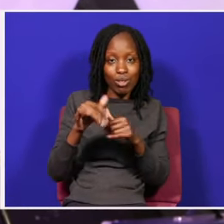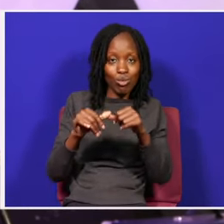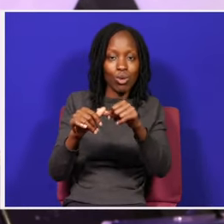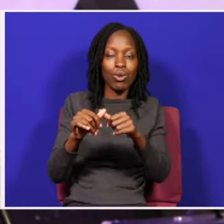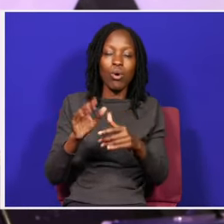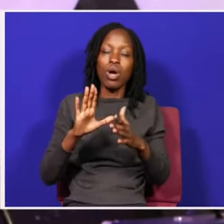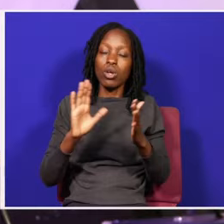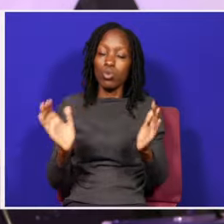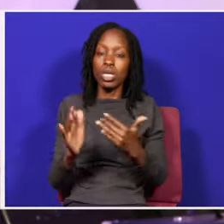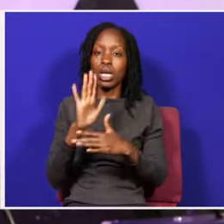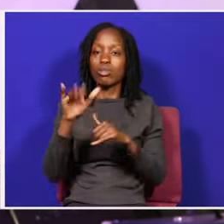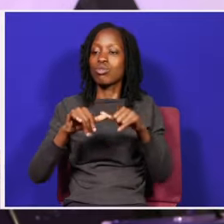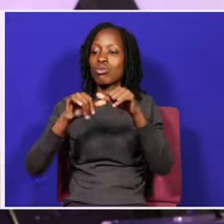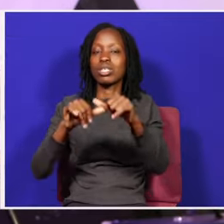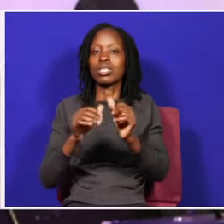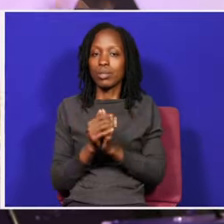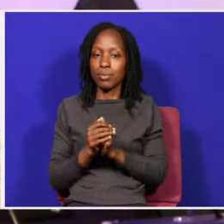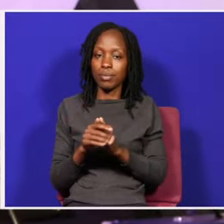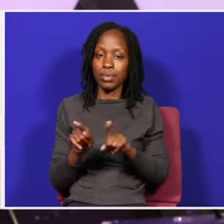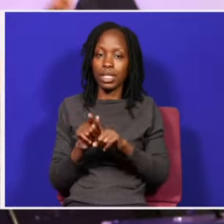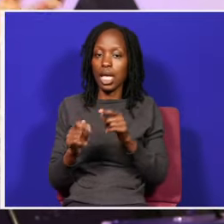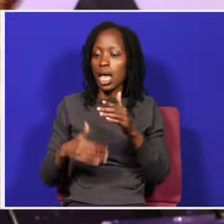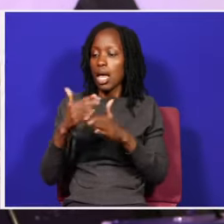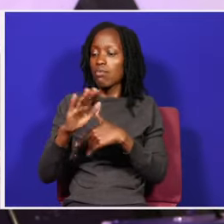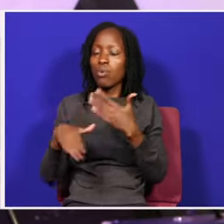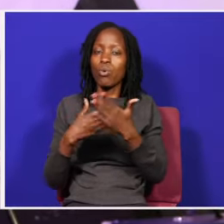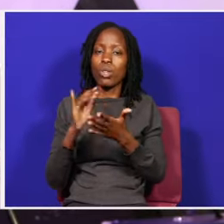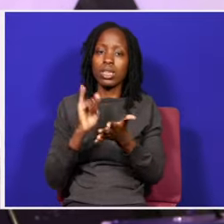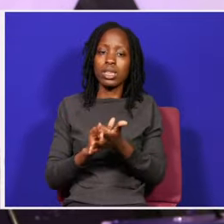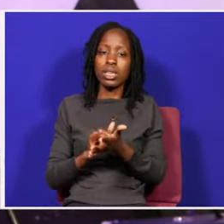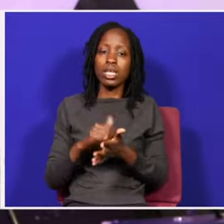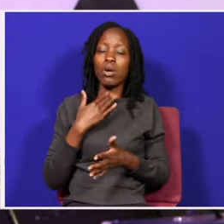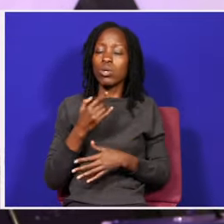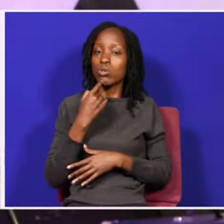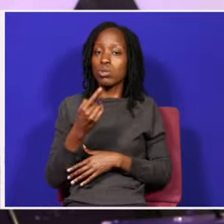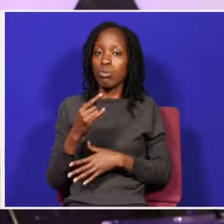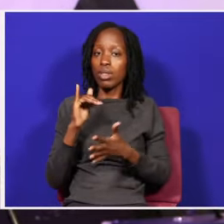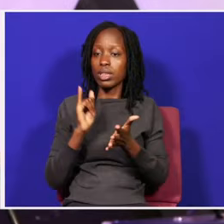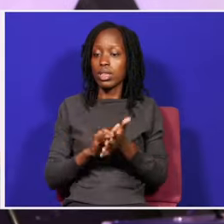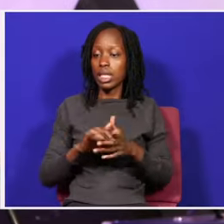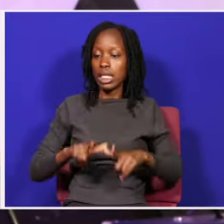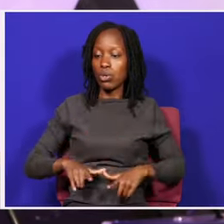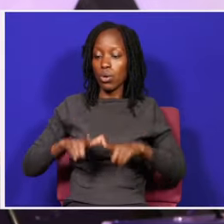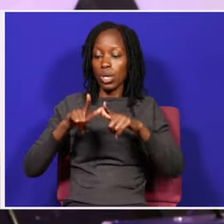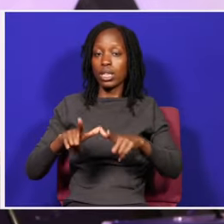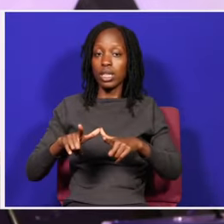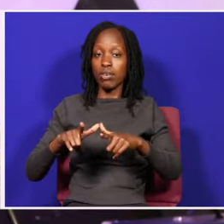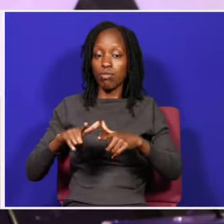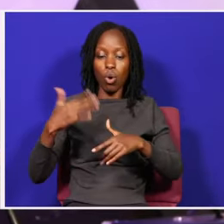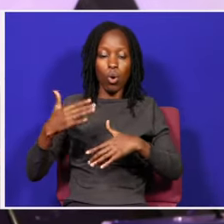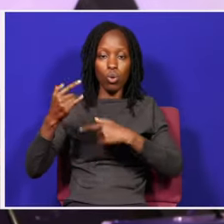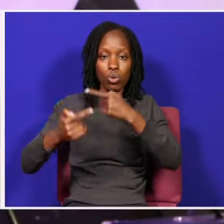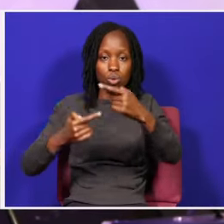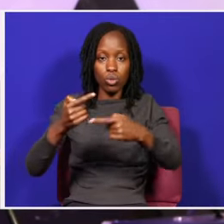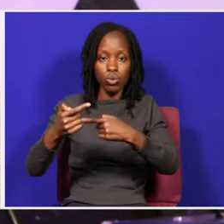going. So I've said all that to say that life is lived forward, it is often said, or the saying goes, but